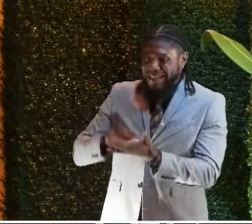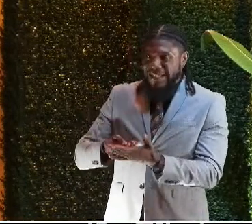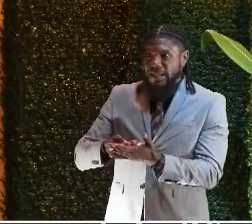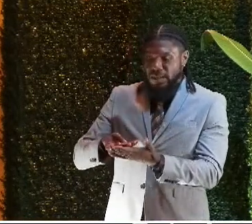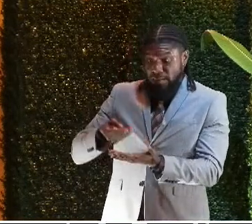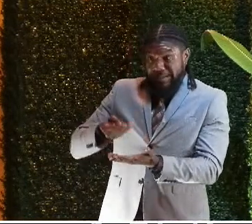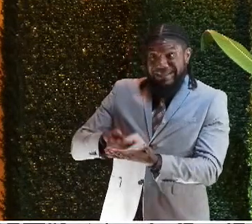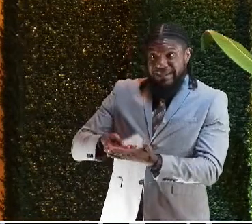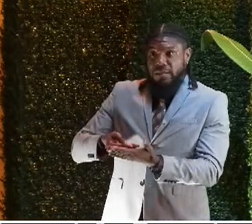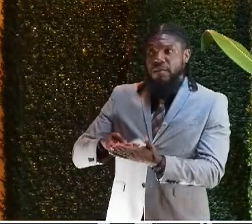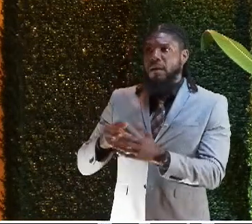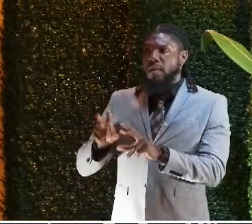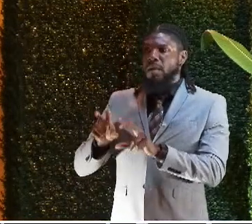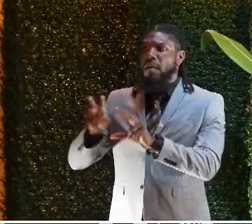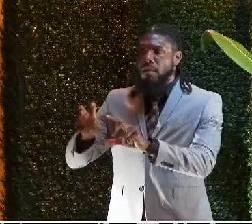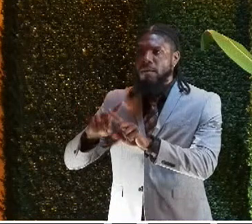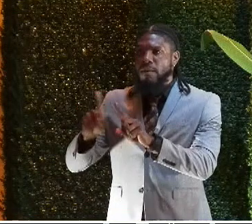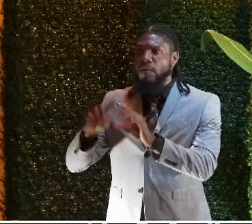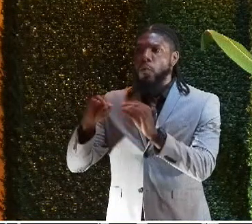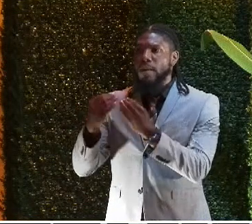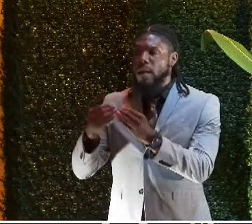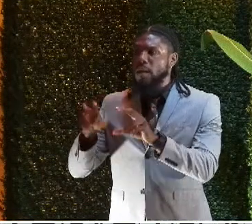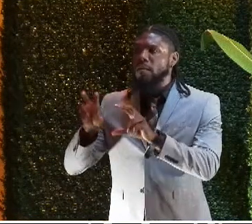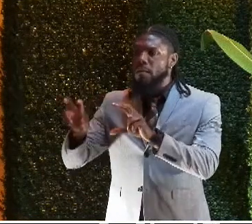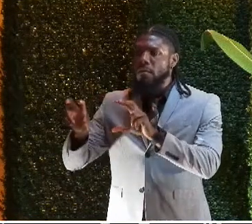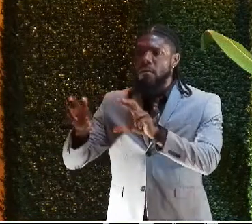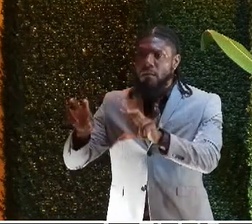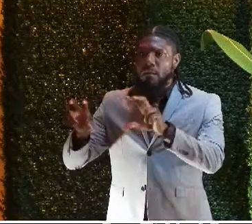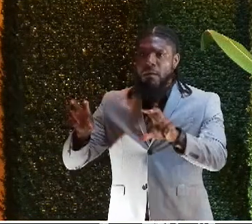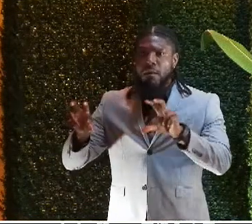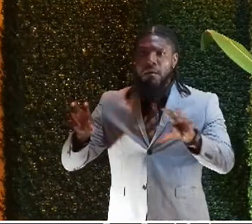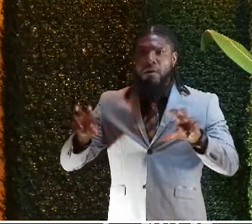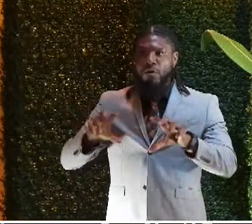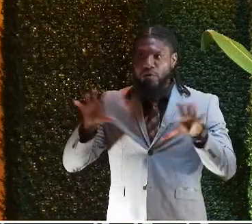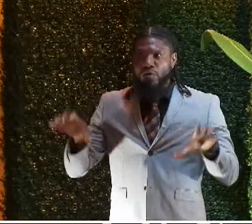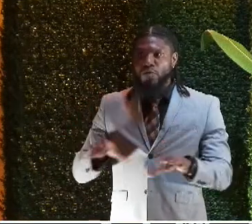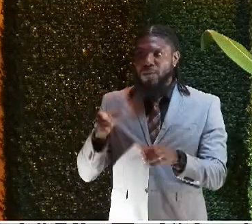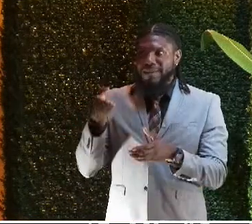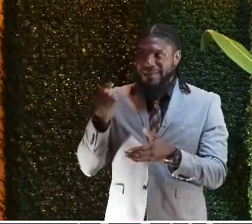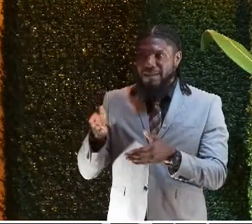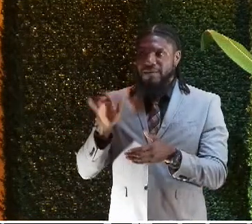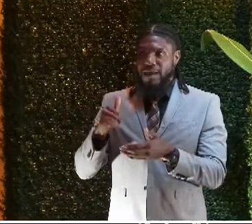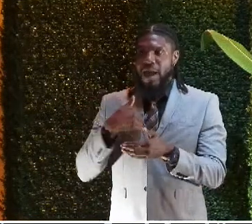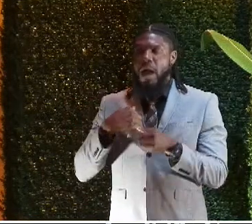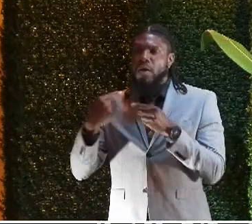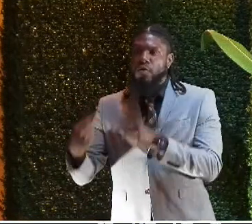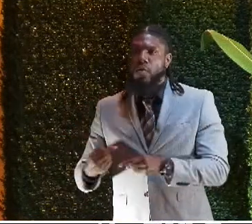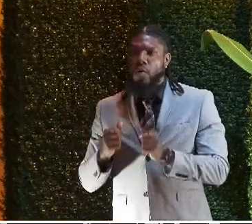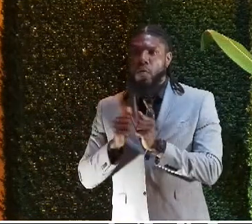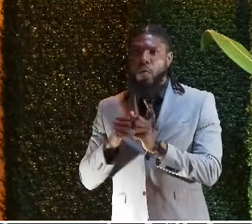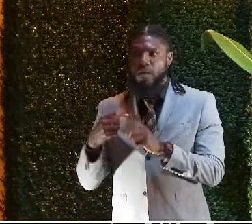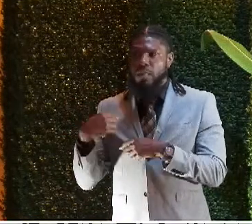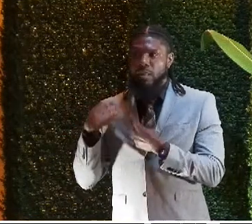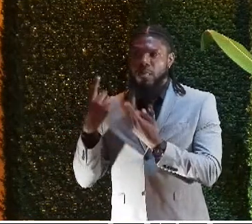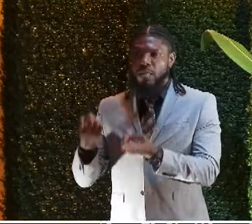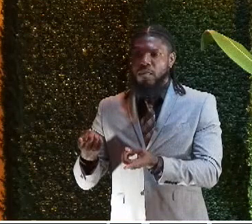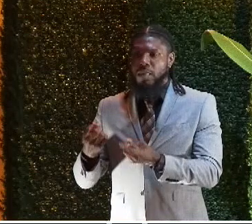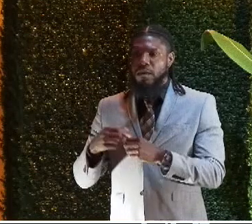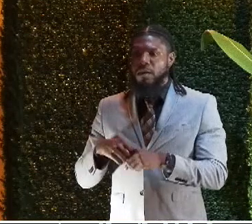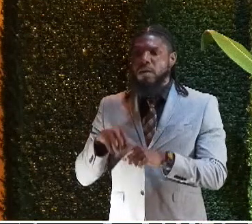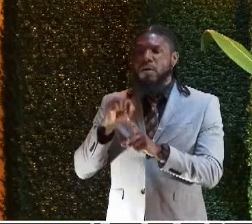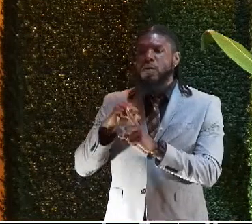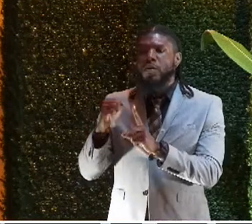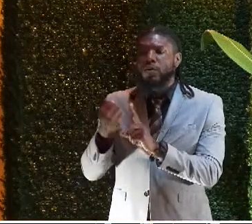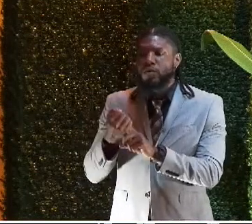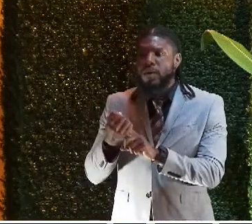into organizations who are dealing with the very thing that I was having trouble with. So the situation is that we have